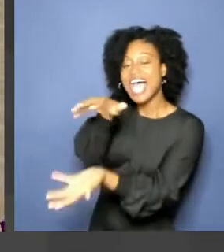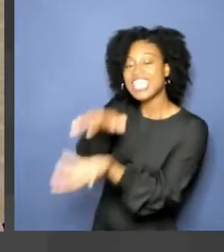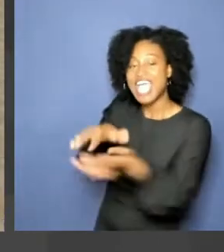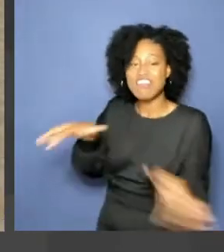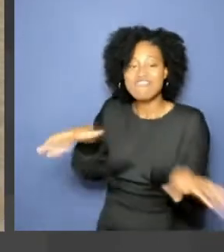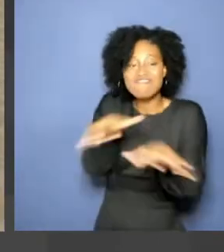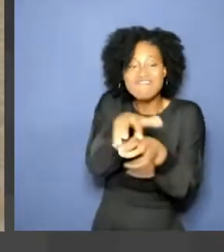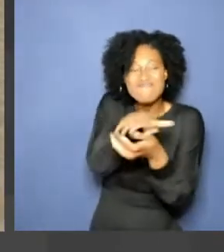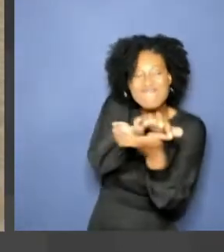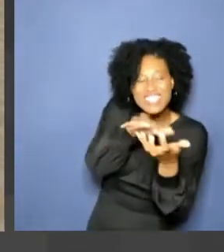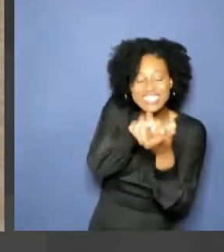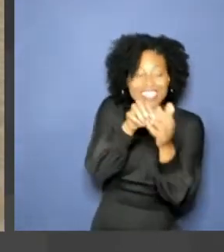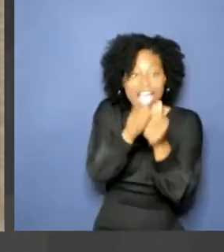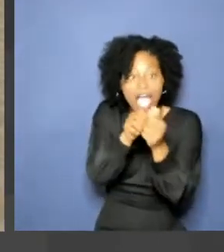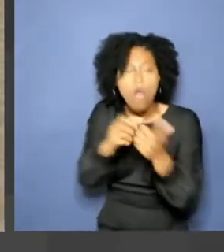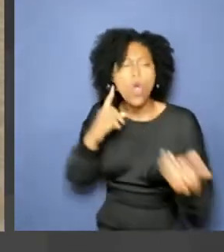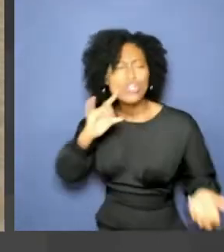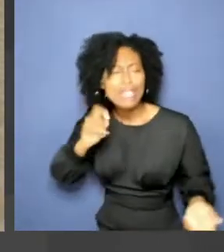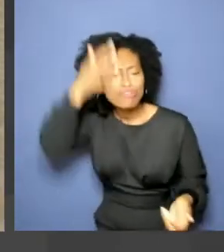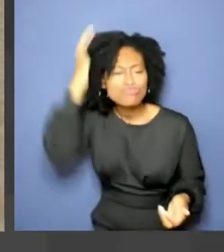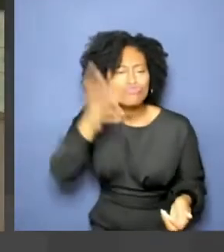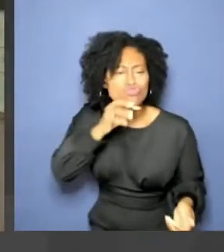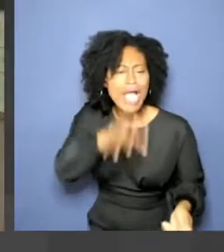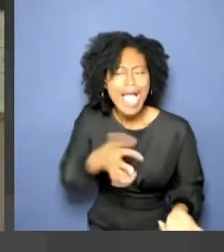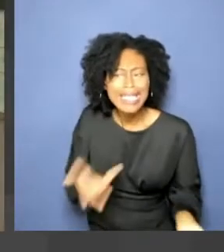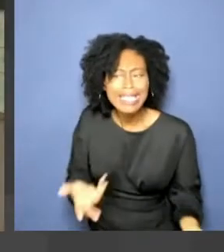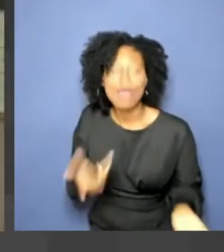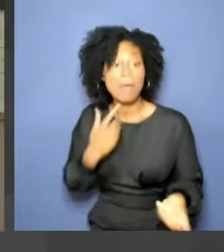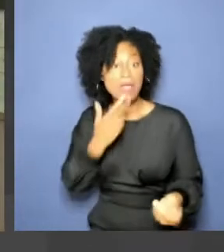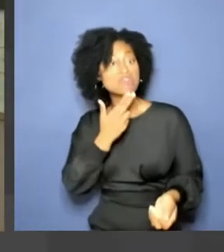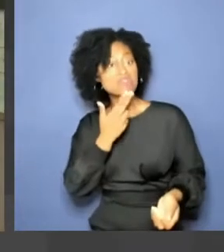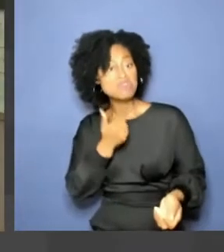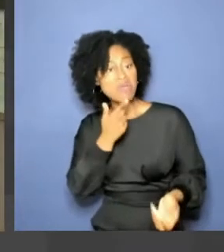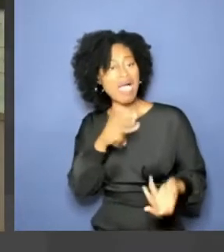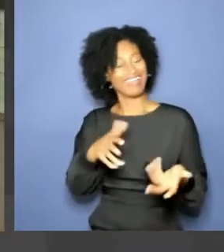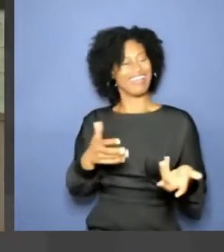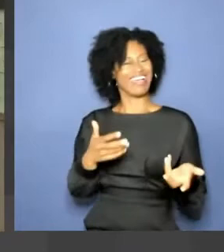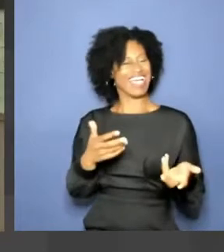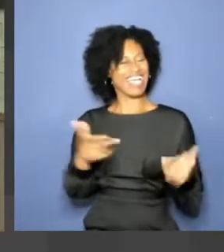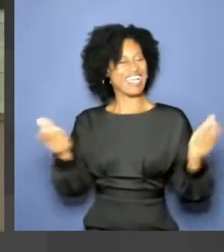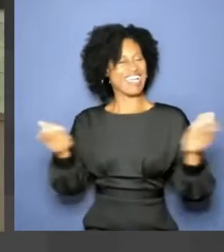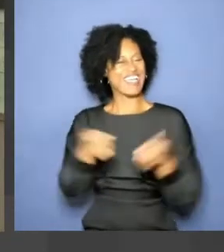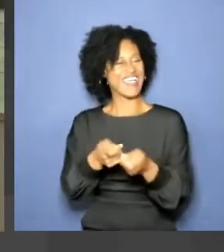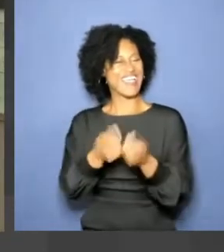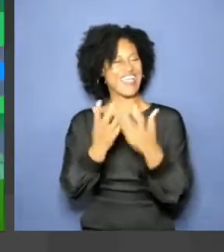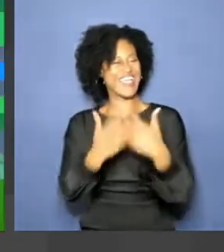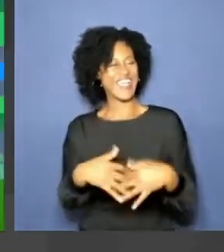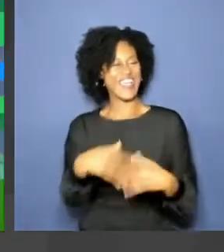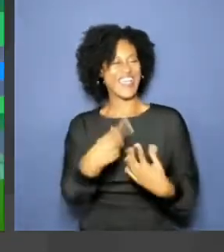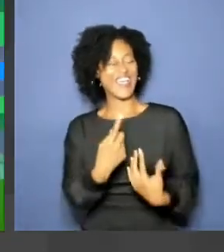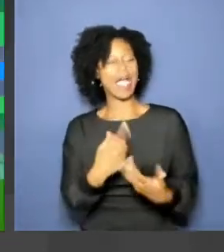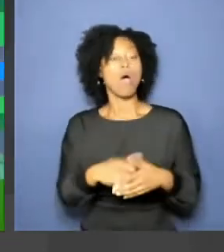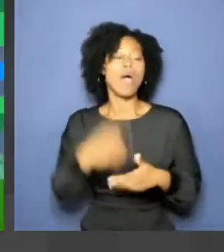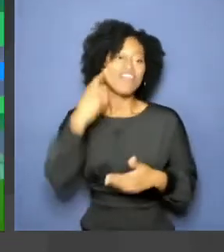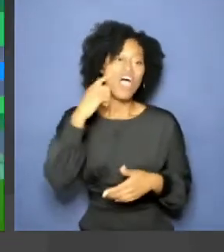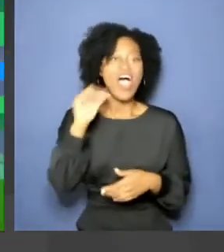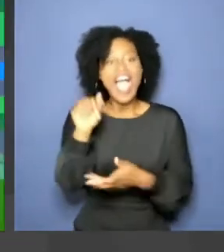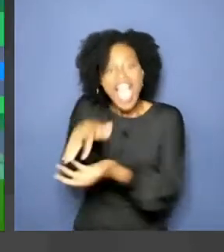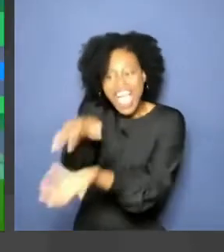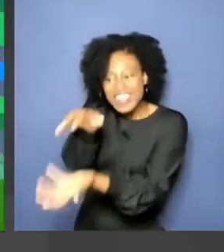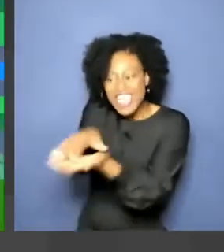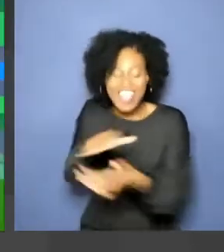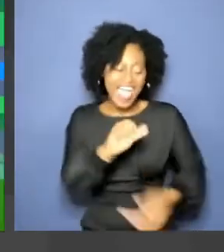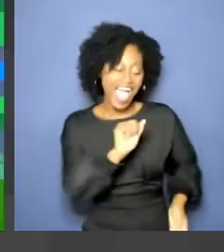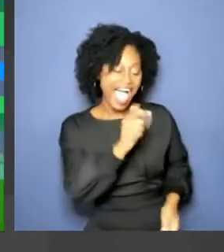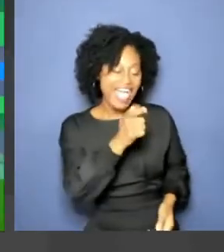It's a pretty good mashup there. I think it's great. Yeah, I thought an alligator and axolotl would be super innovative when added